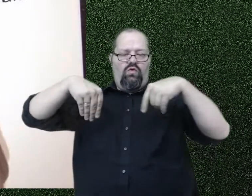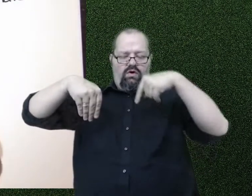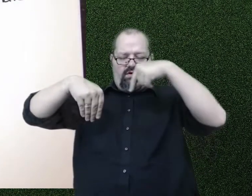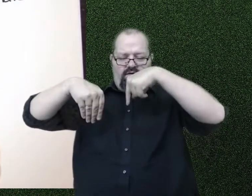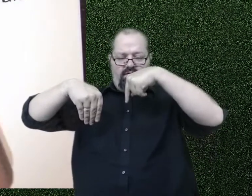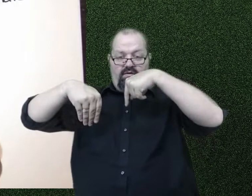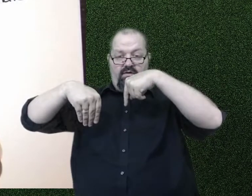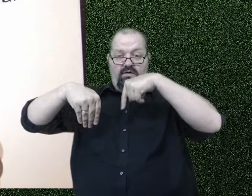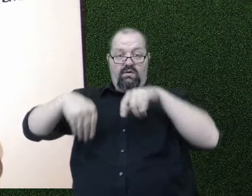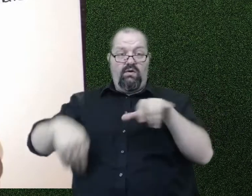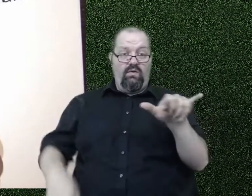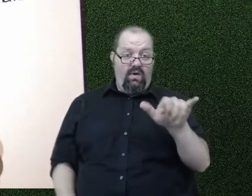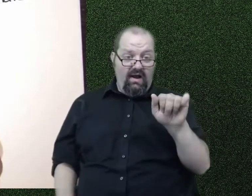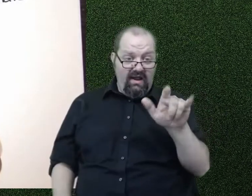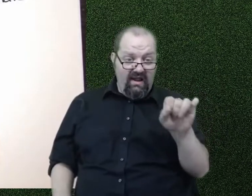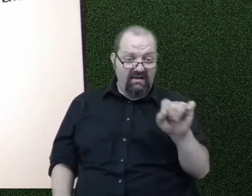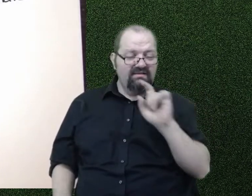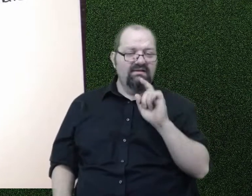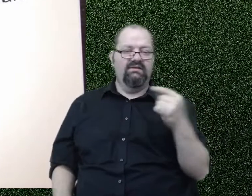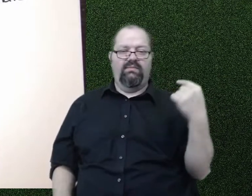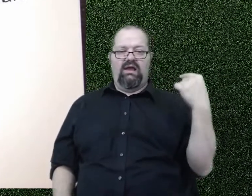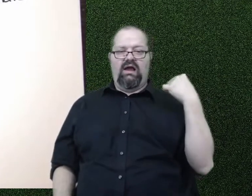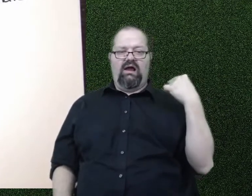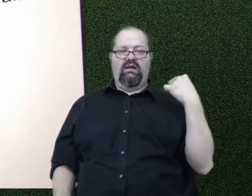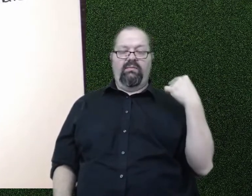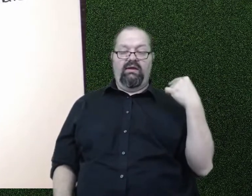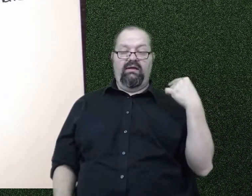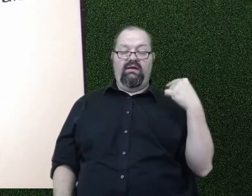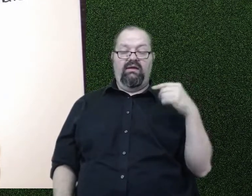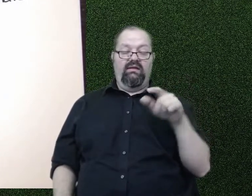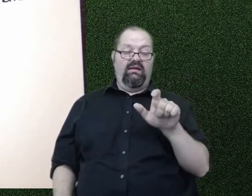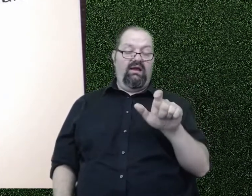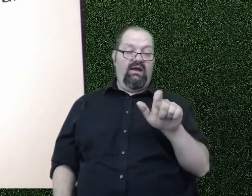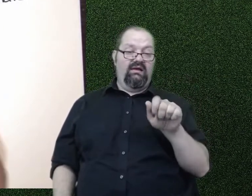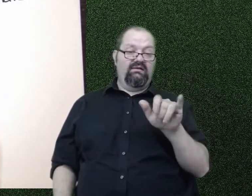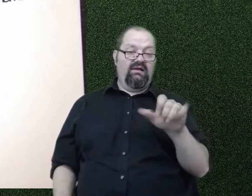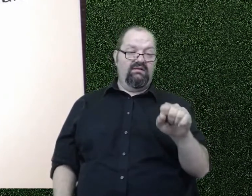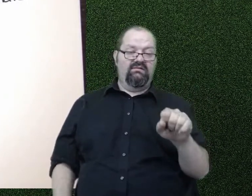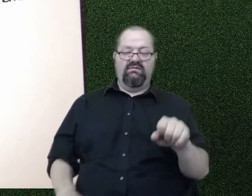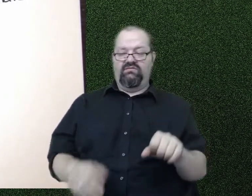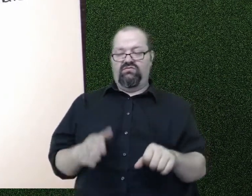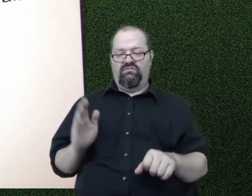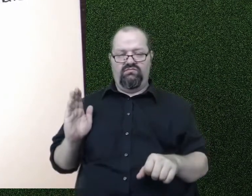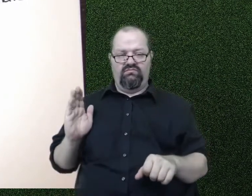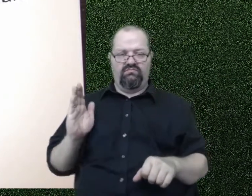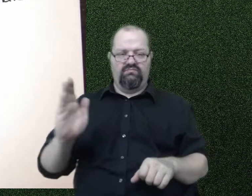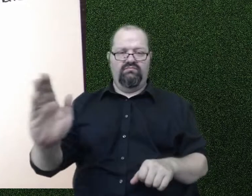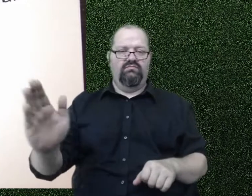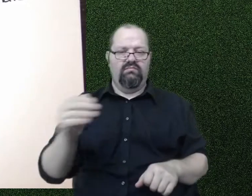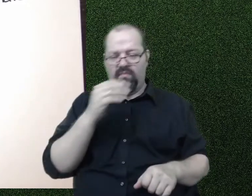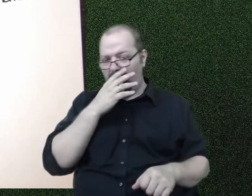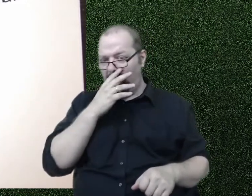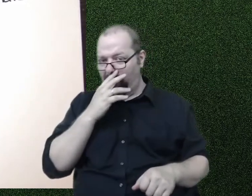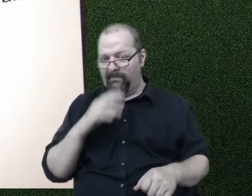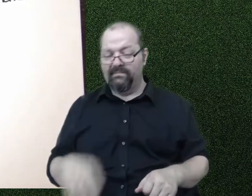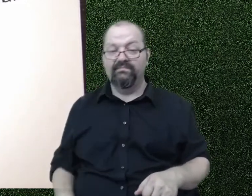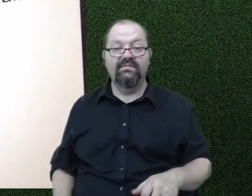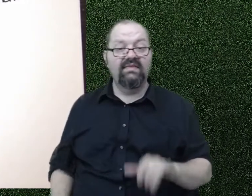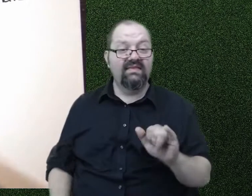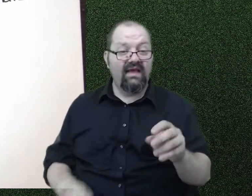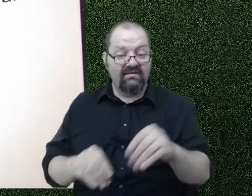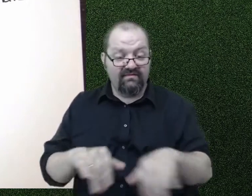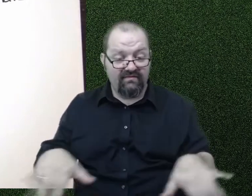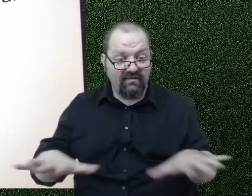The y-axis is behind me, and the x-axis is over here to my left. Now this floor that I'm standing